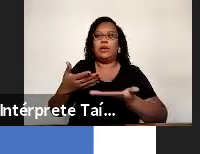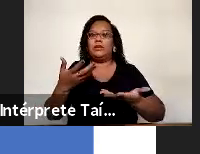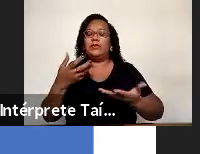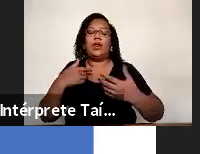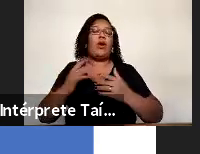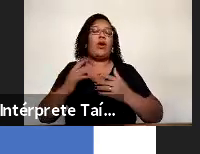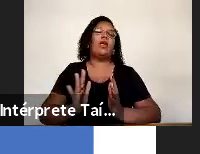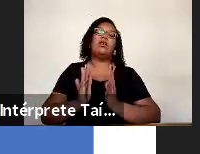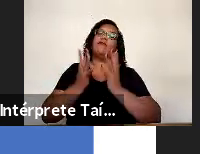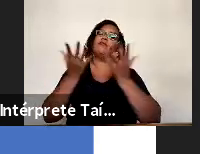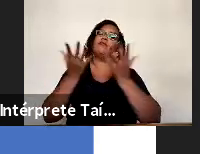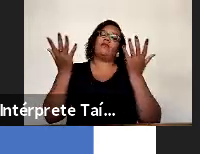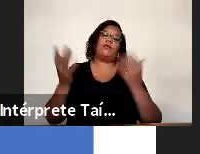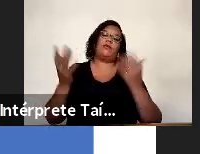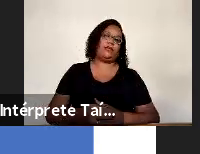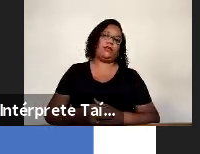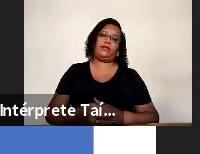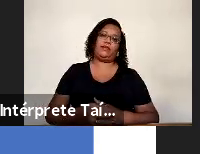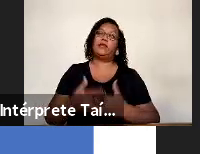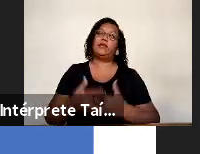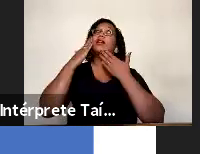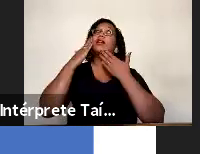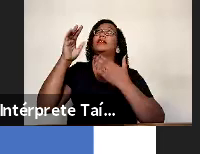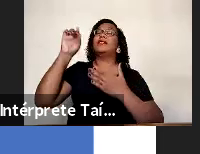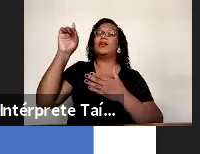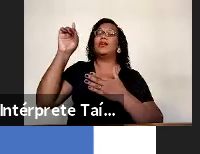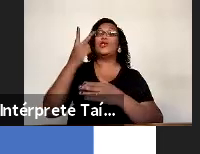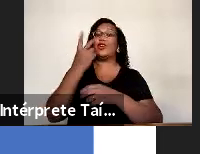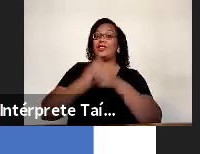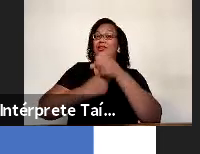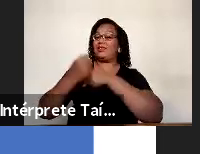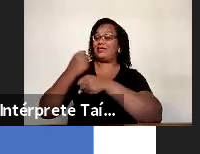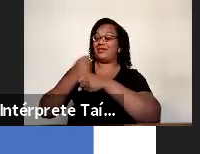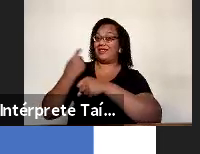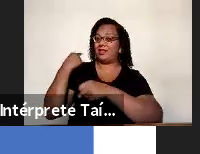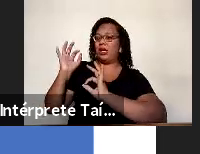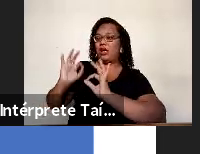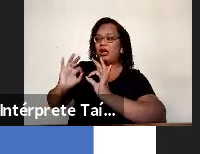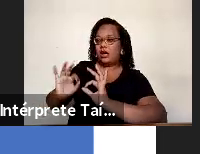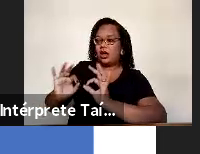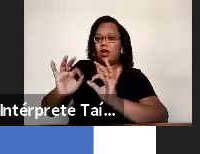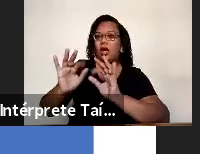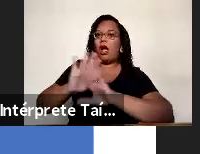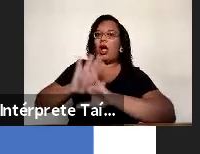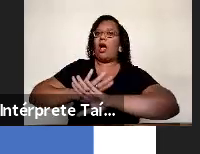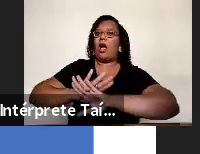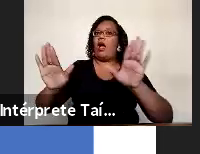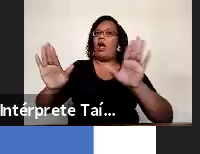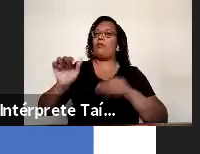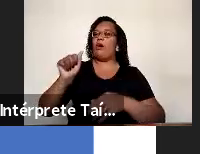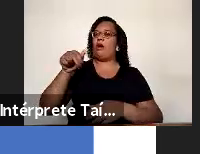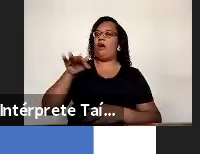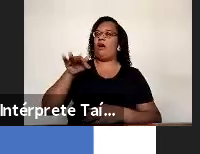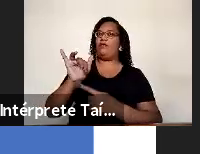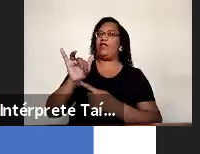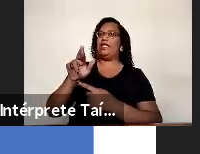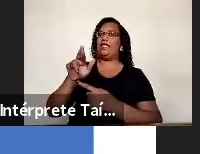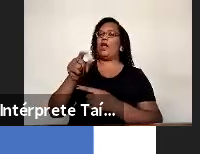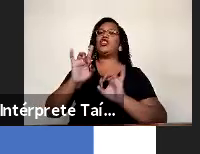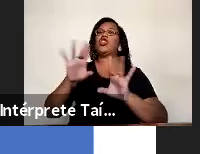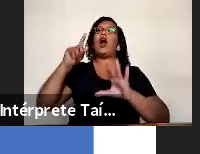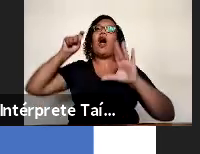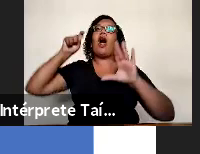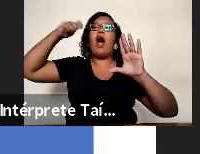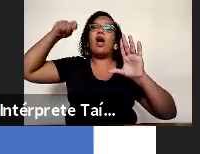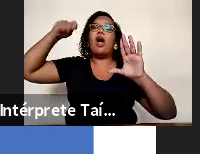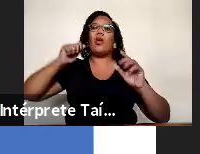last 2 years, the organizer decided not to have hosts. So you have, you know, actors and directors coming up and presenting the award. So you don't